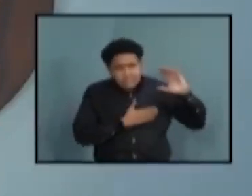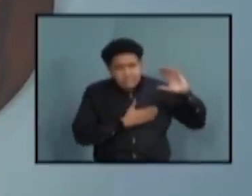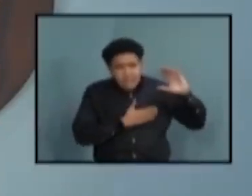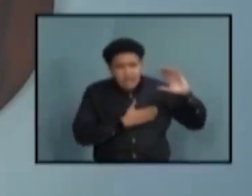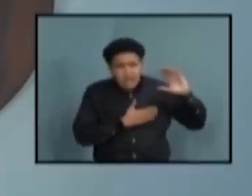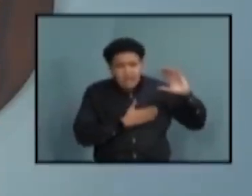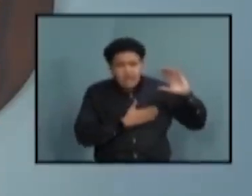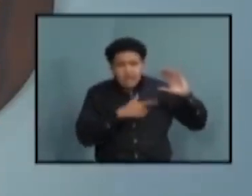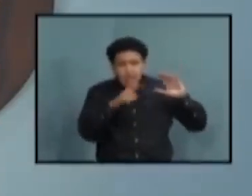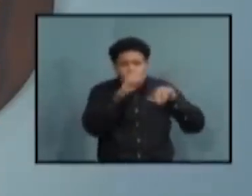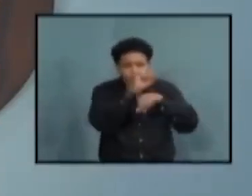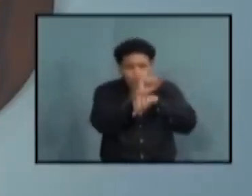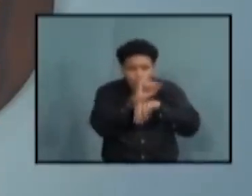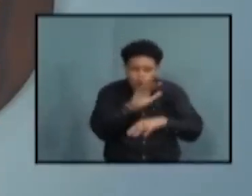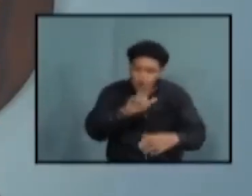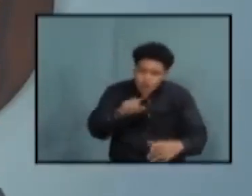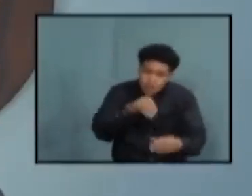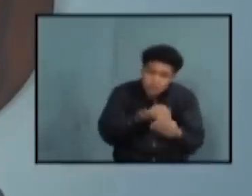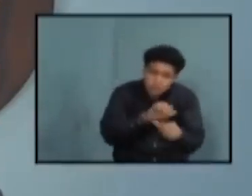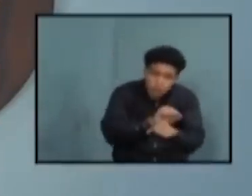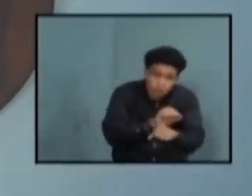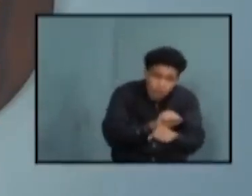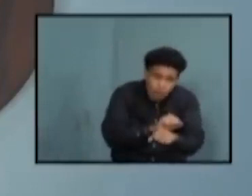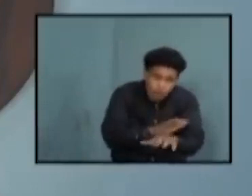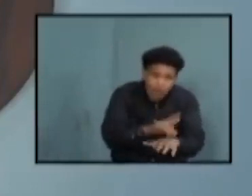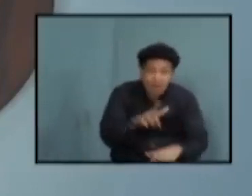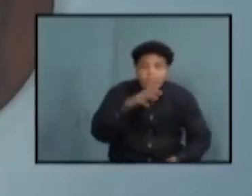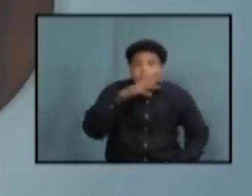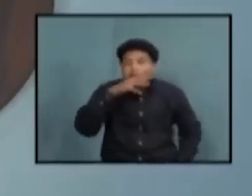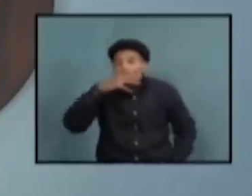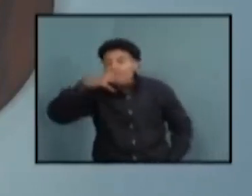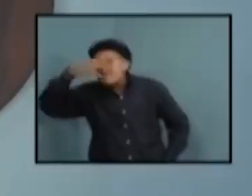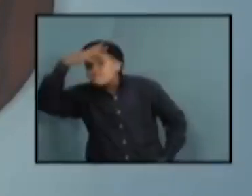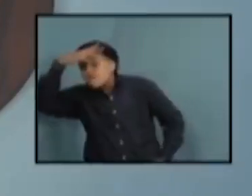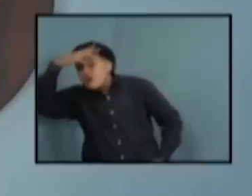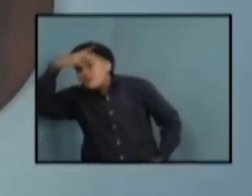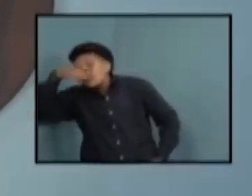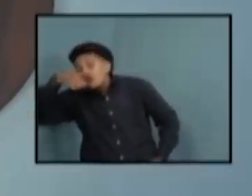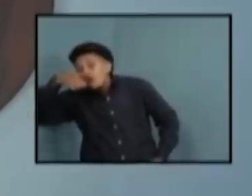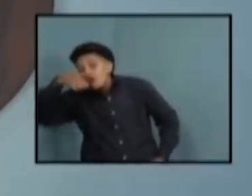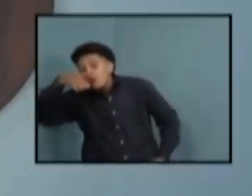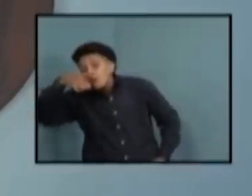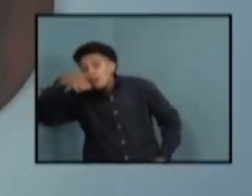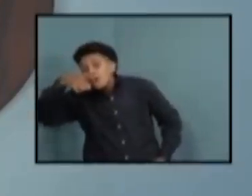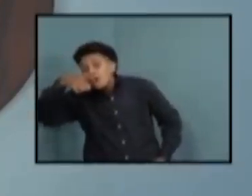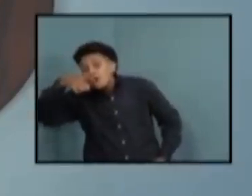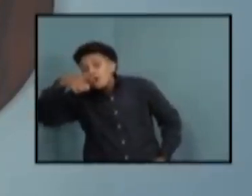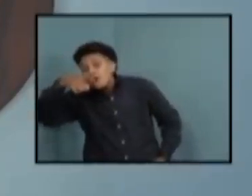as a worker, as a mother, father,